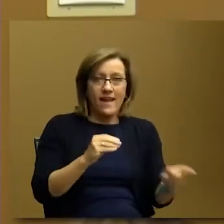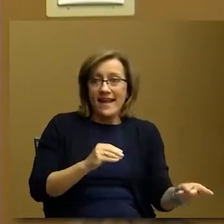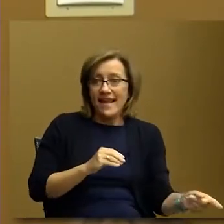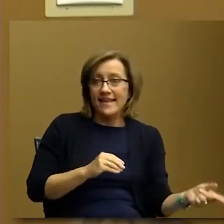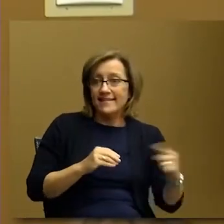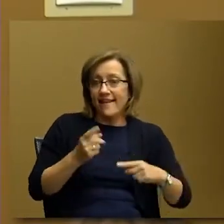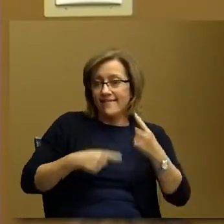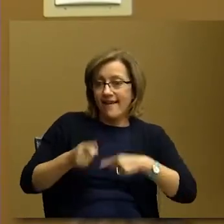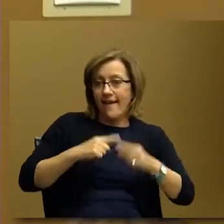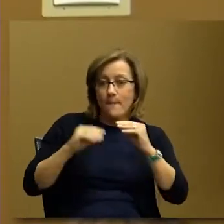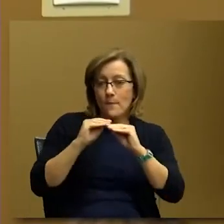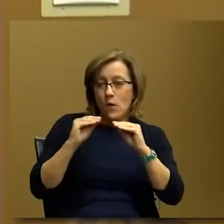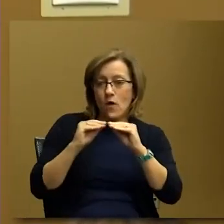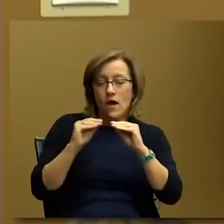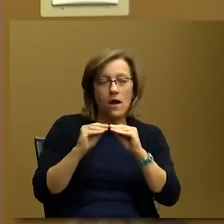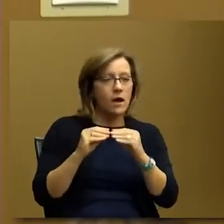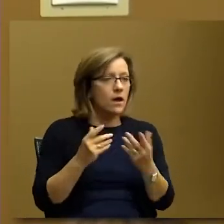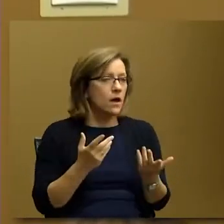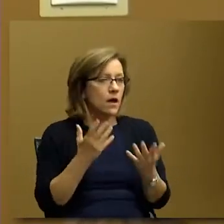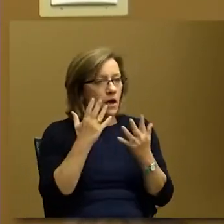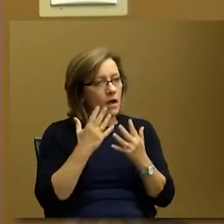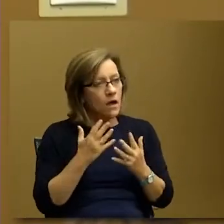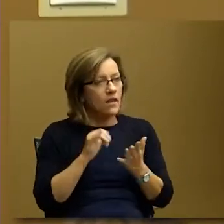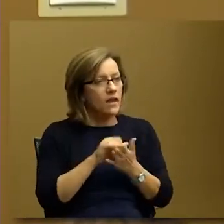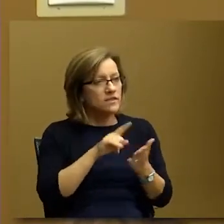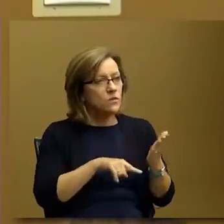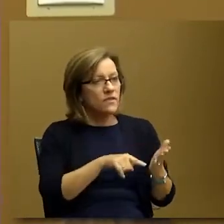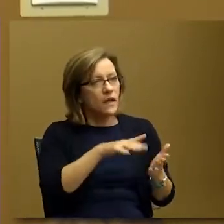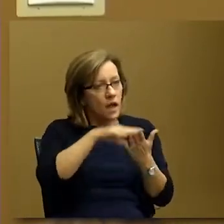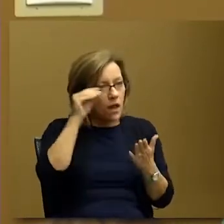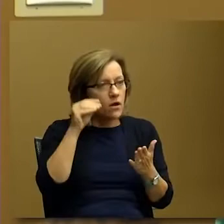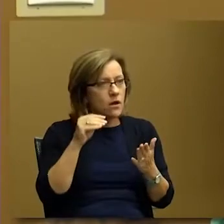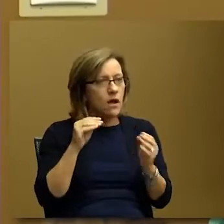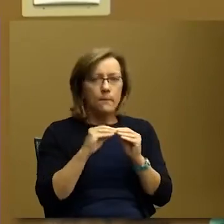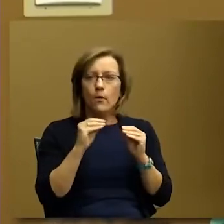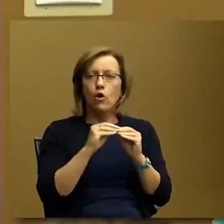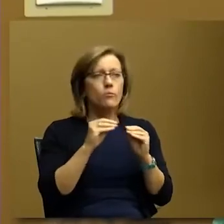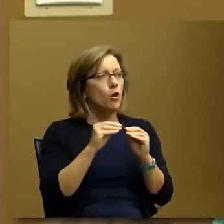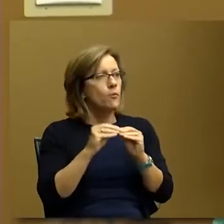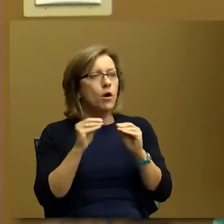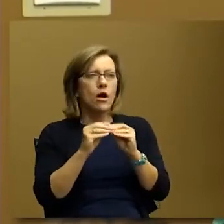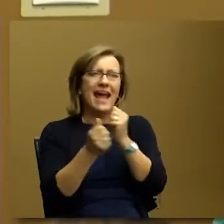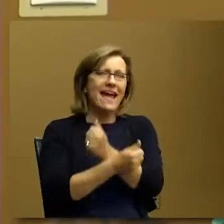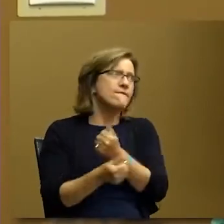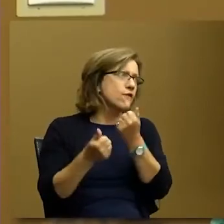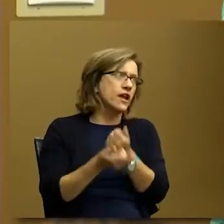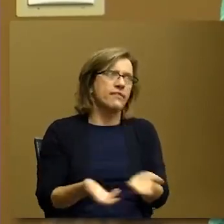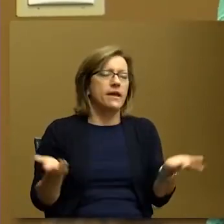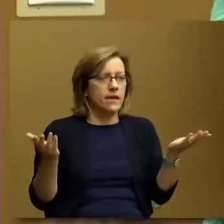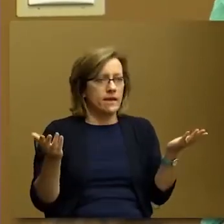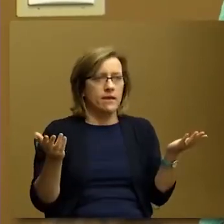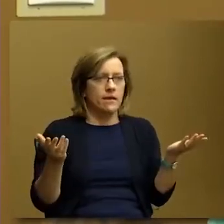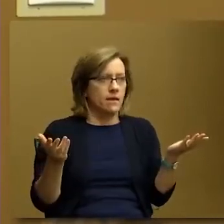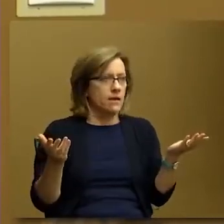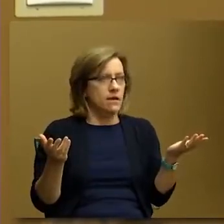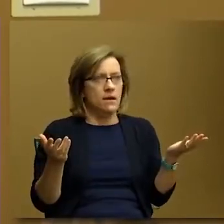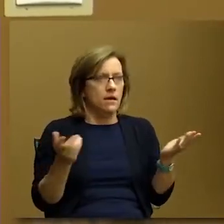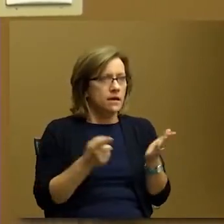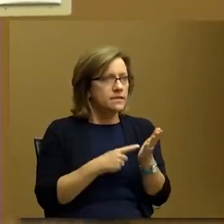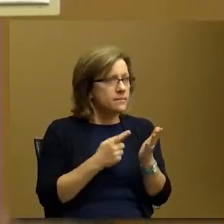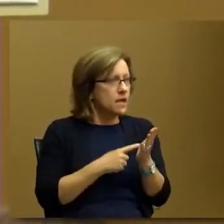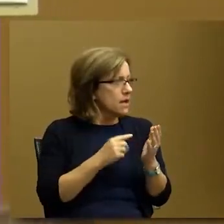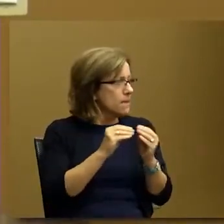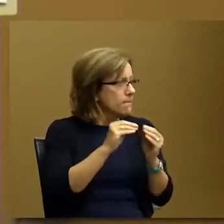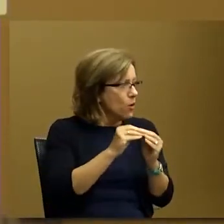Well, unfortunately, that's what the kid learns, and more can mean everything. And for them, sometimes this more